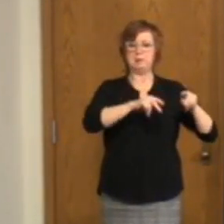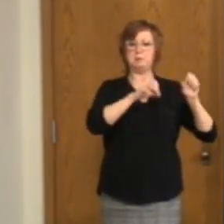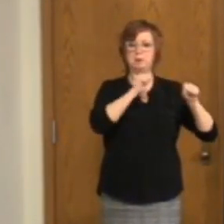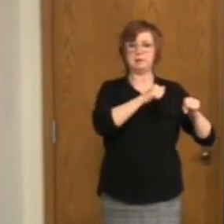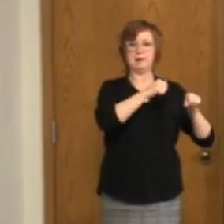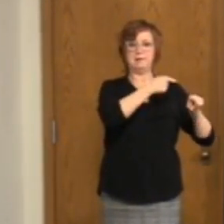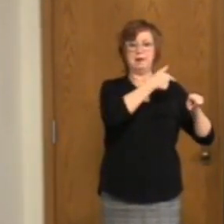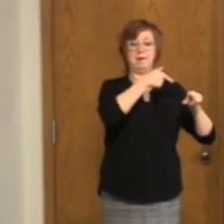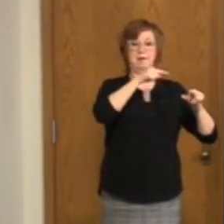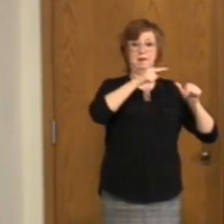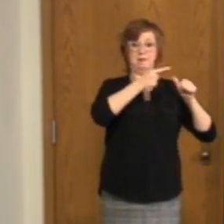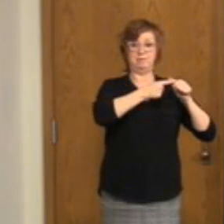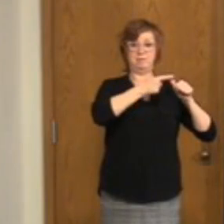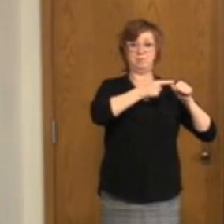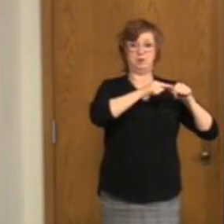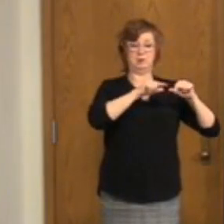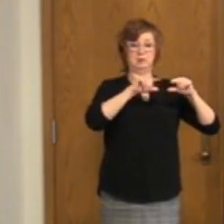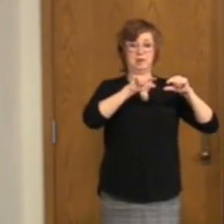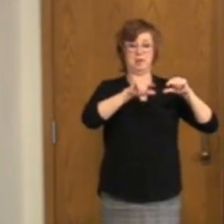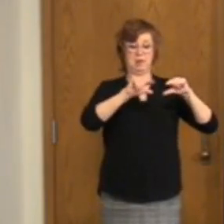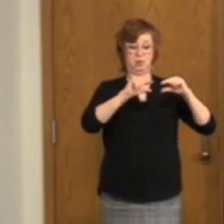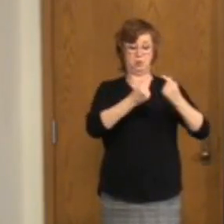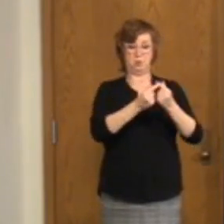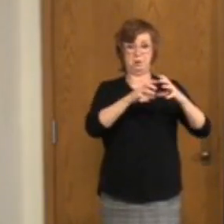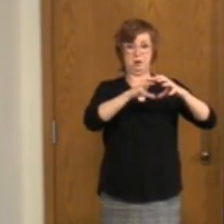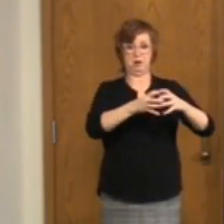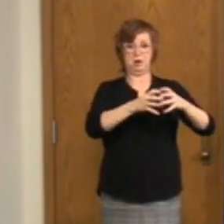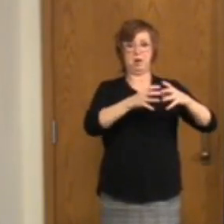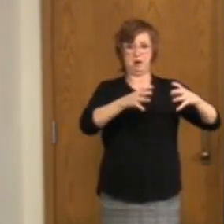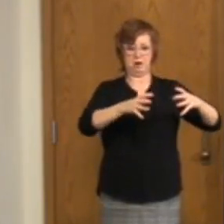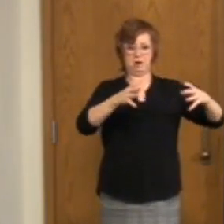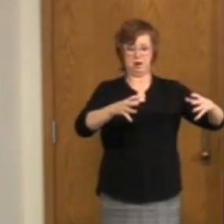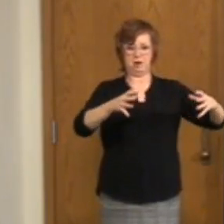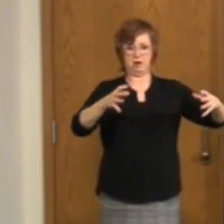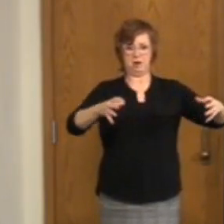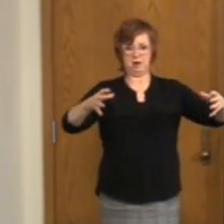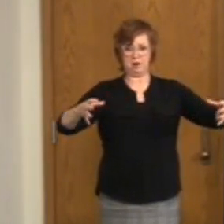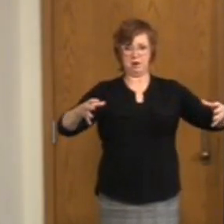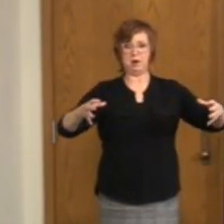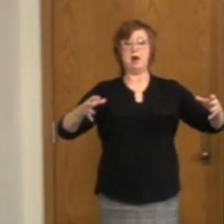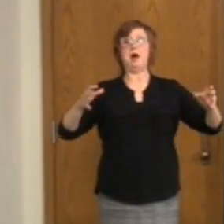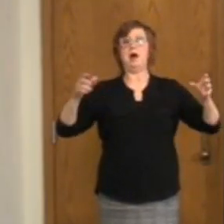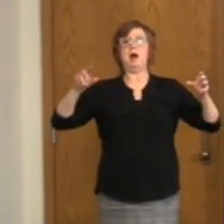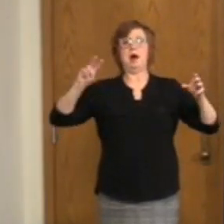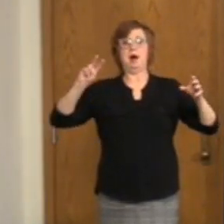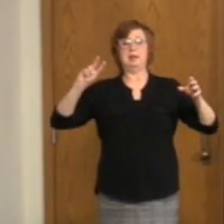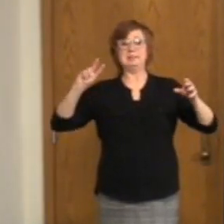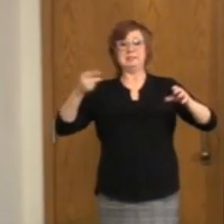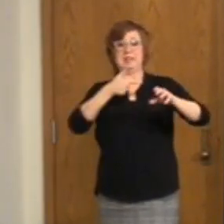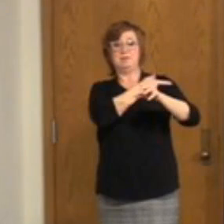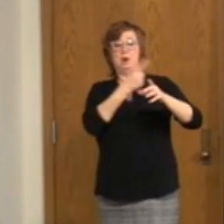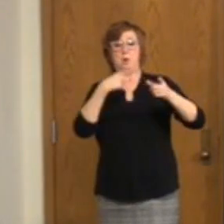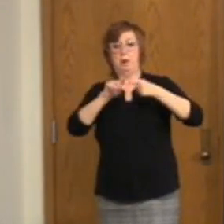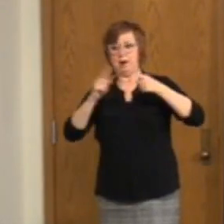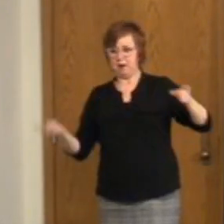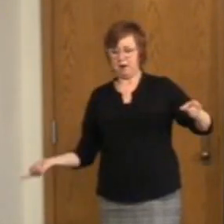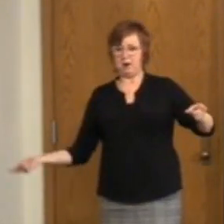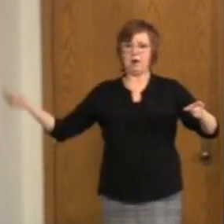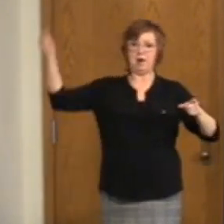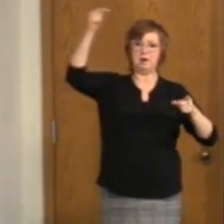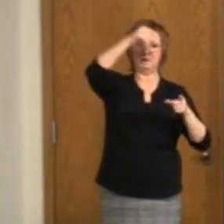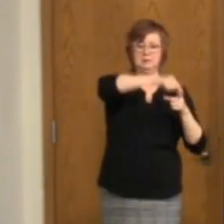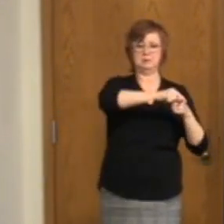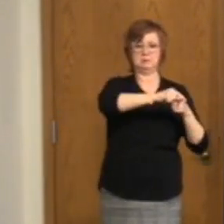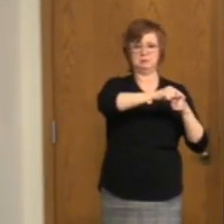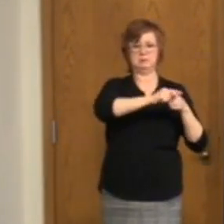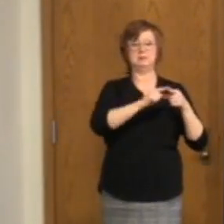June. And I think that would really help us in really putting the pandemic behind us. And like the Premier said, I think we all need